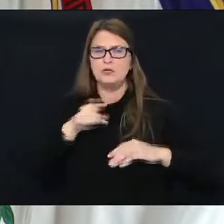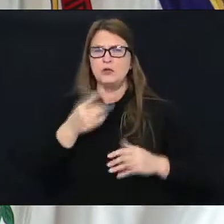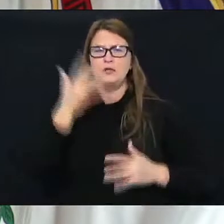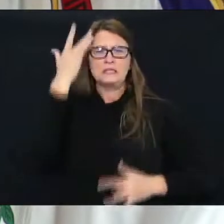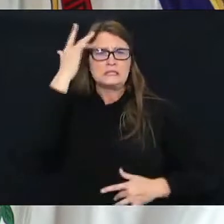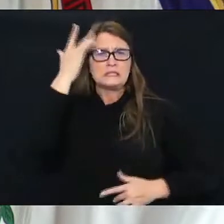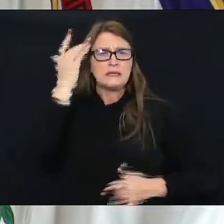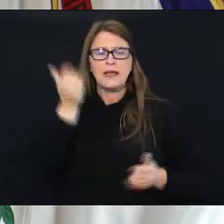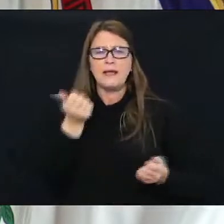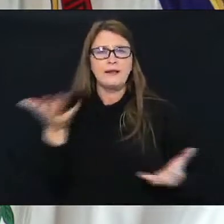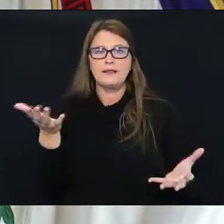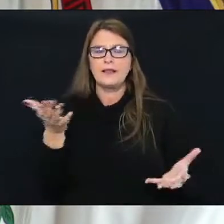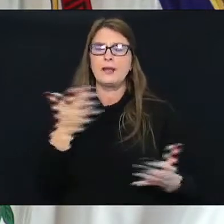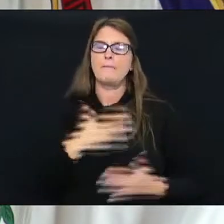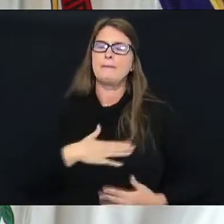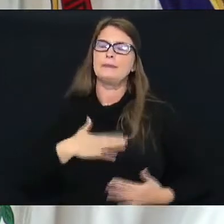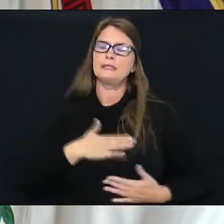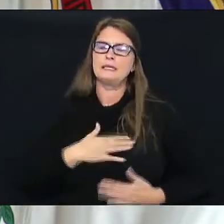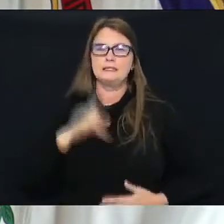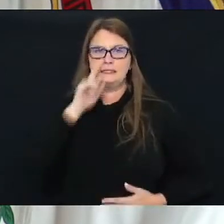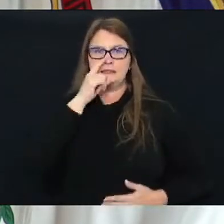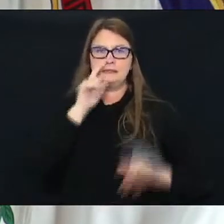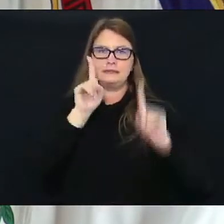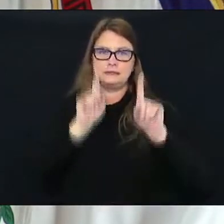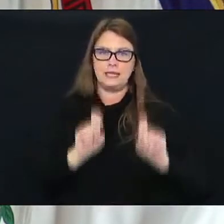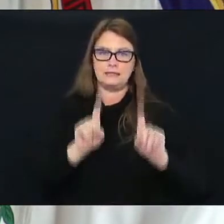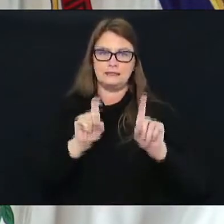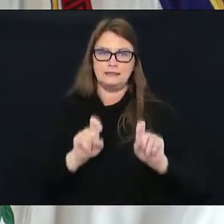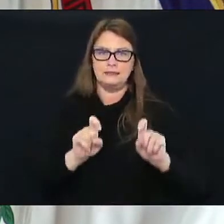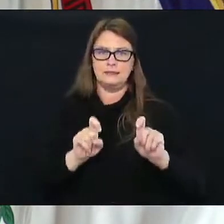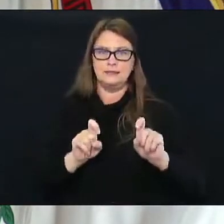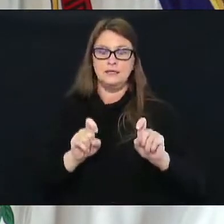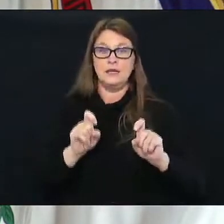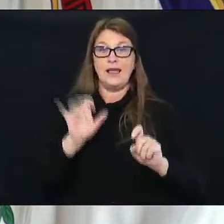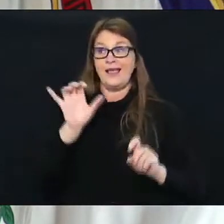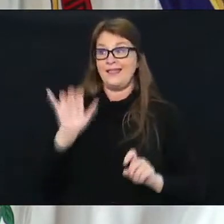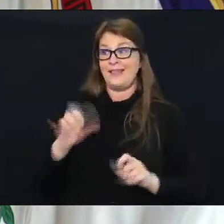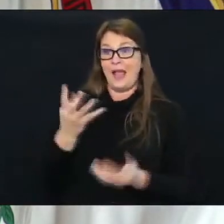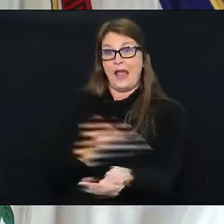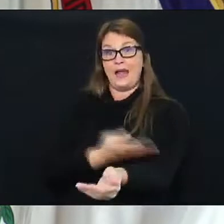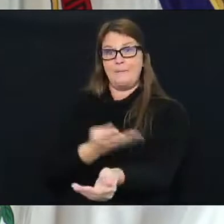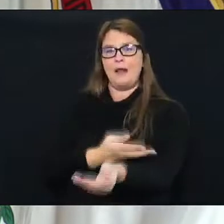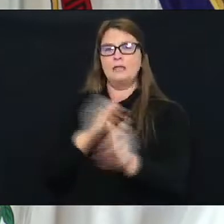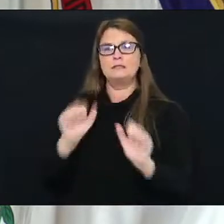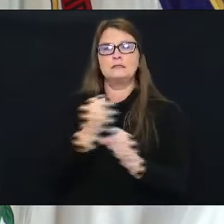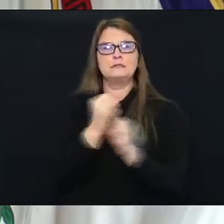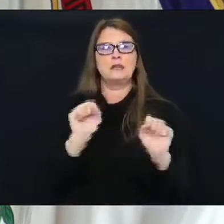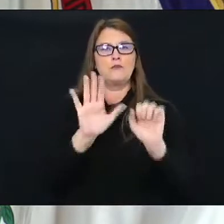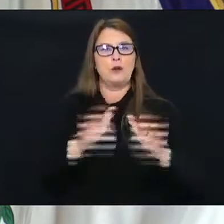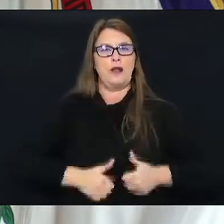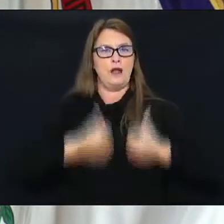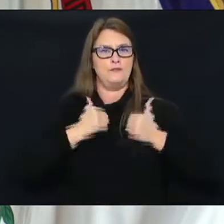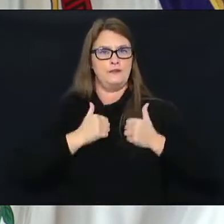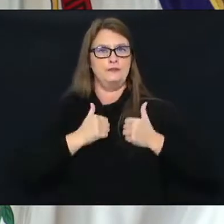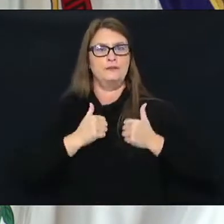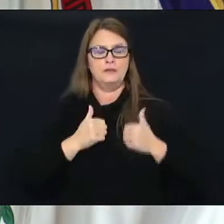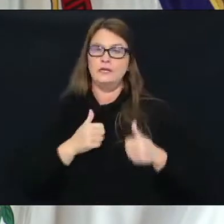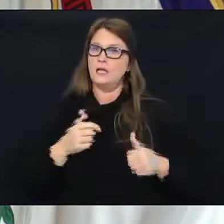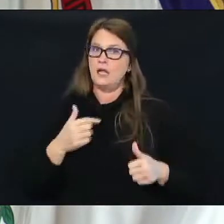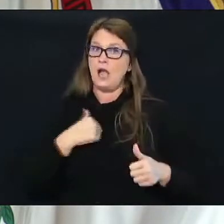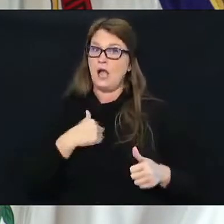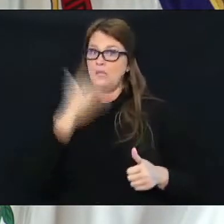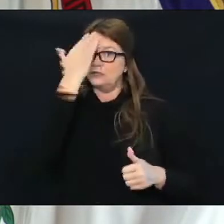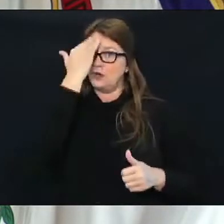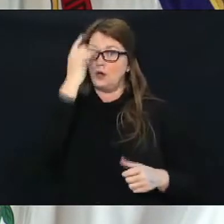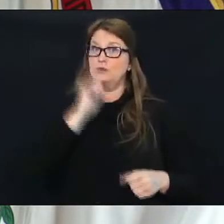symptoms whatsoever, you ought to get tested. The antibodies could very well save your life. I am a living testimony